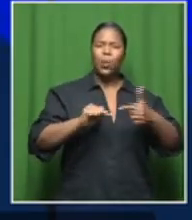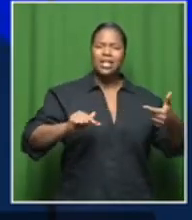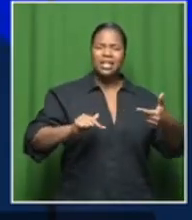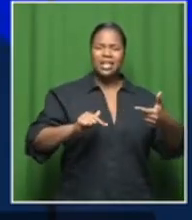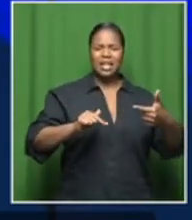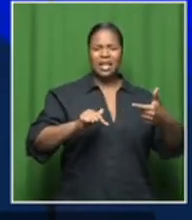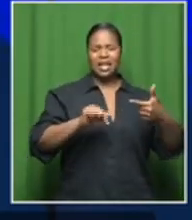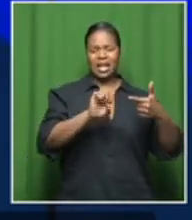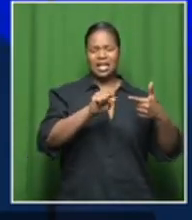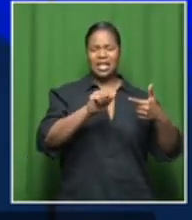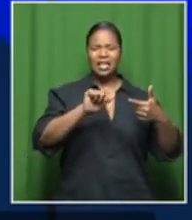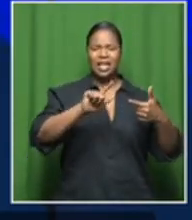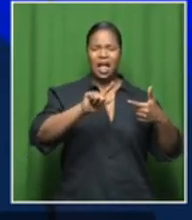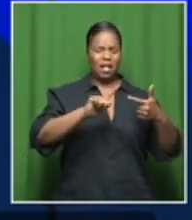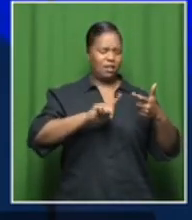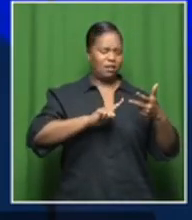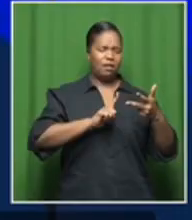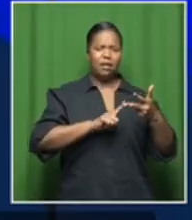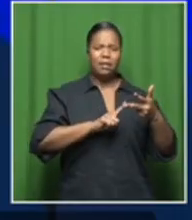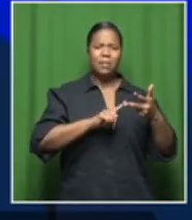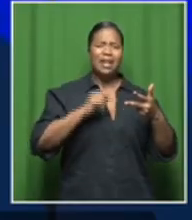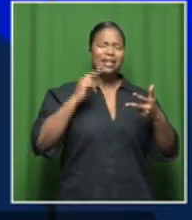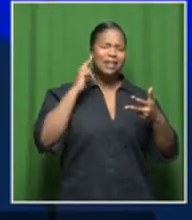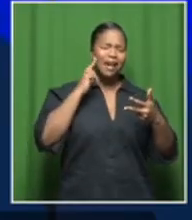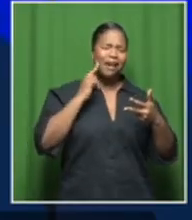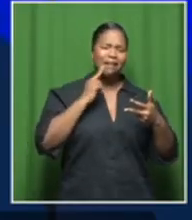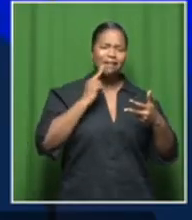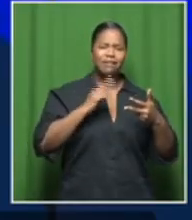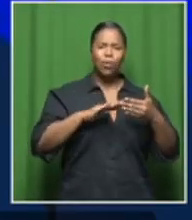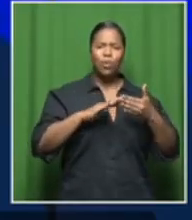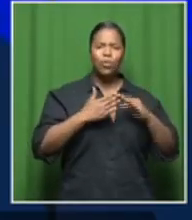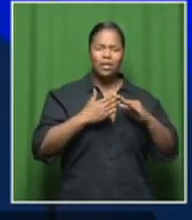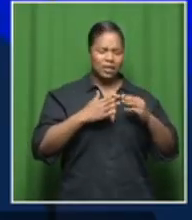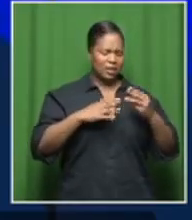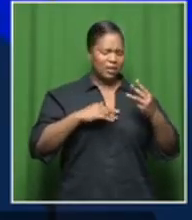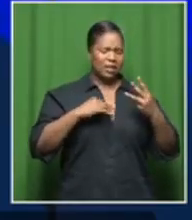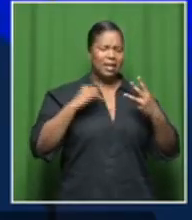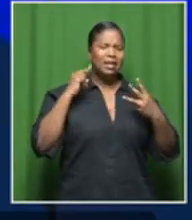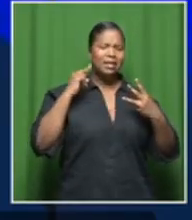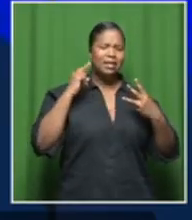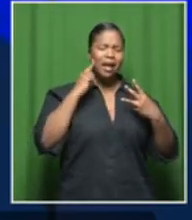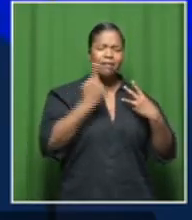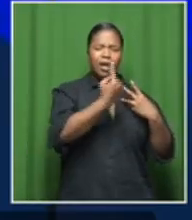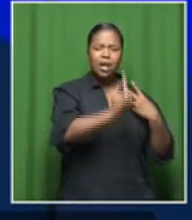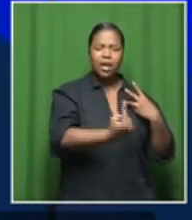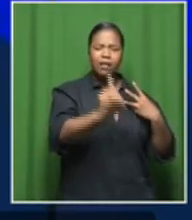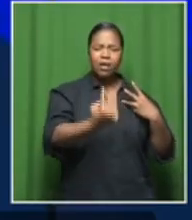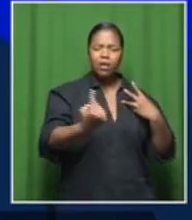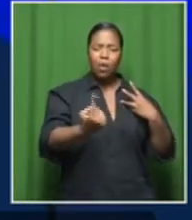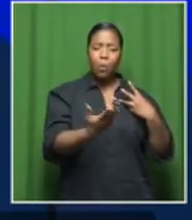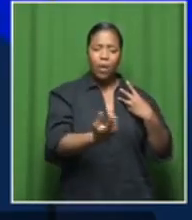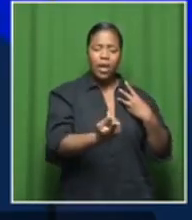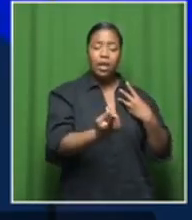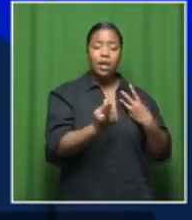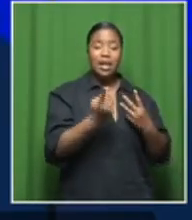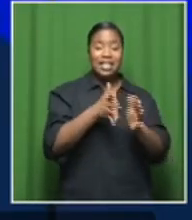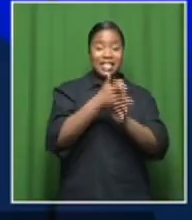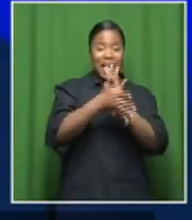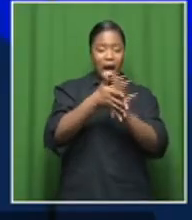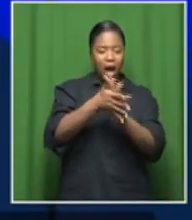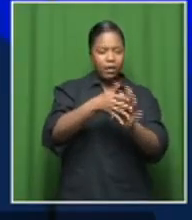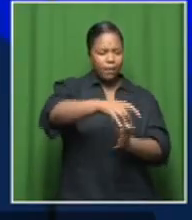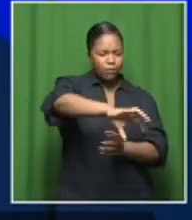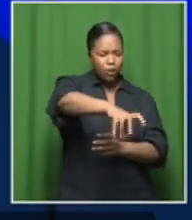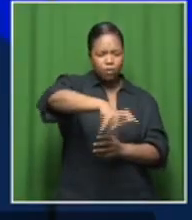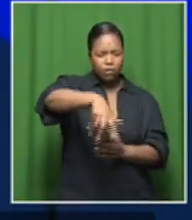in sign language space, including the deaf individual themselves, where we collect the signs